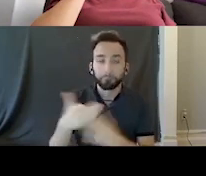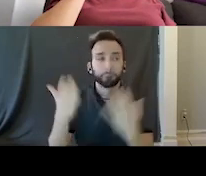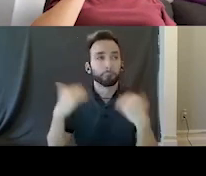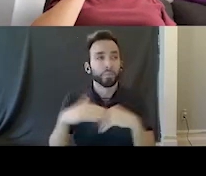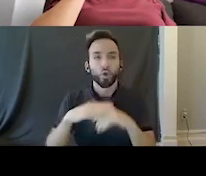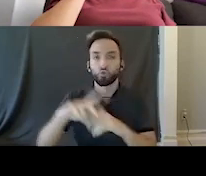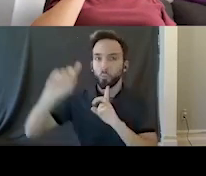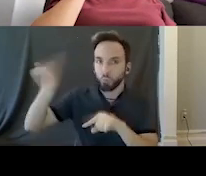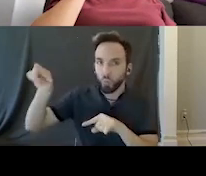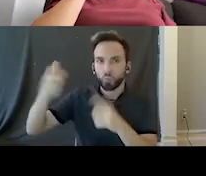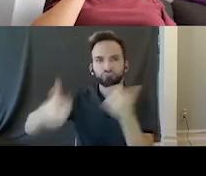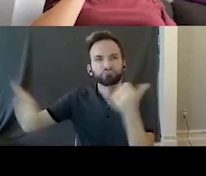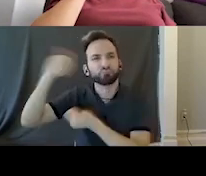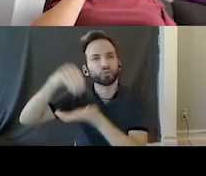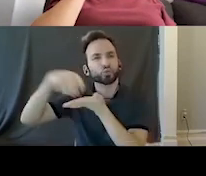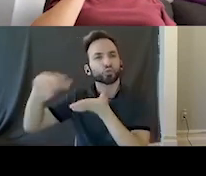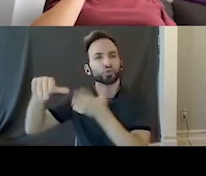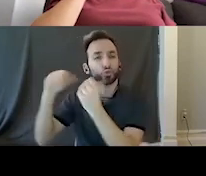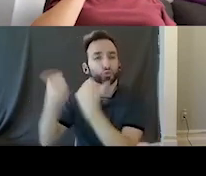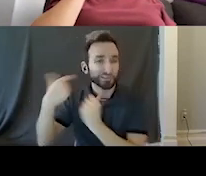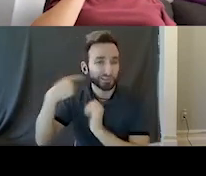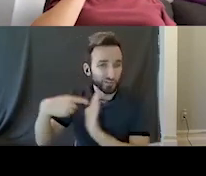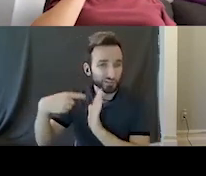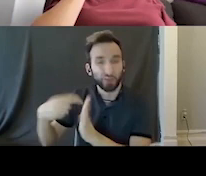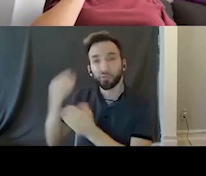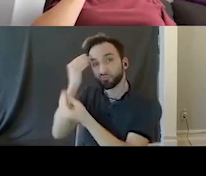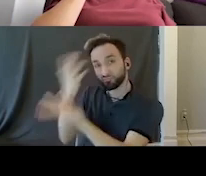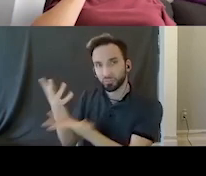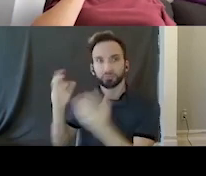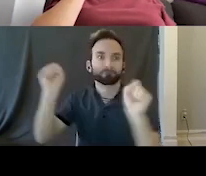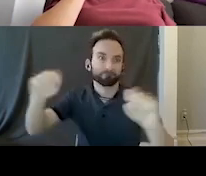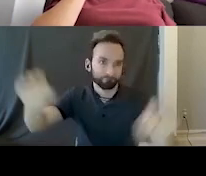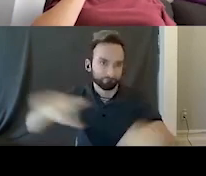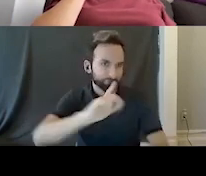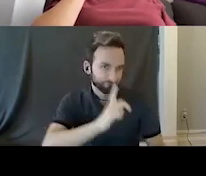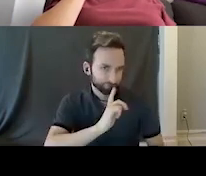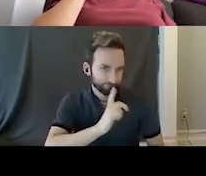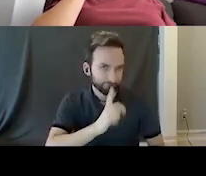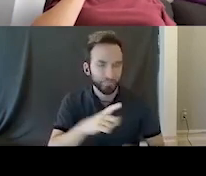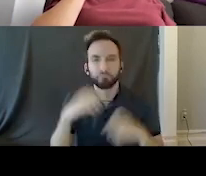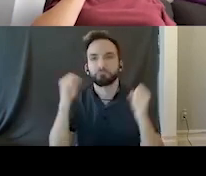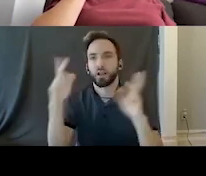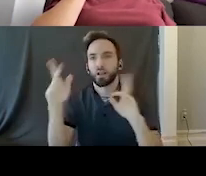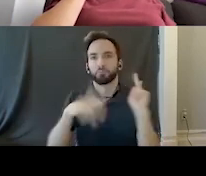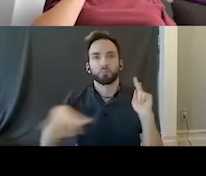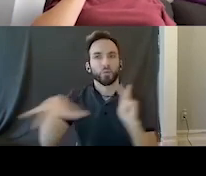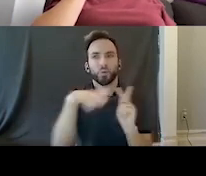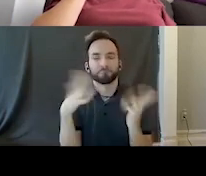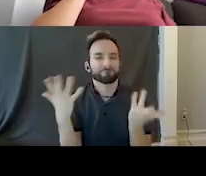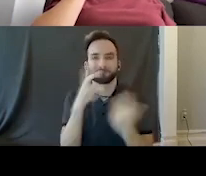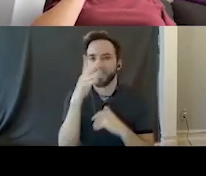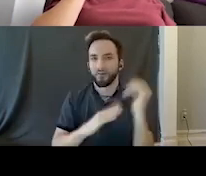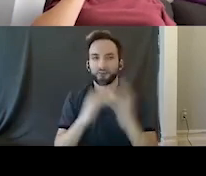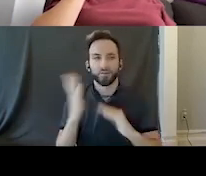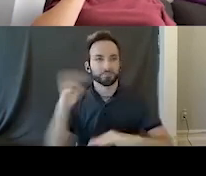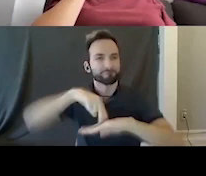students associations. Yes, because not everybody has the ability to speak up necessarily, and